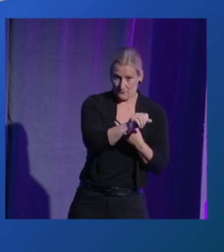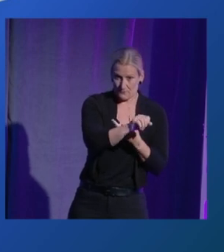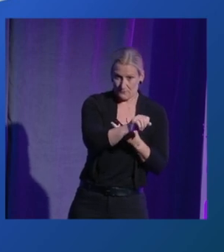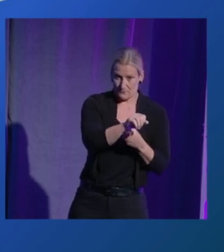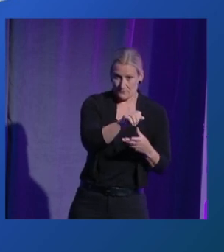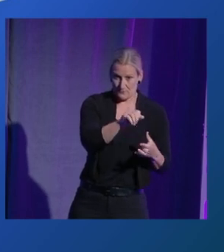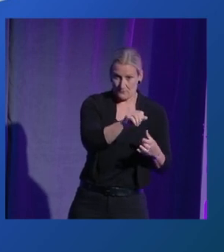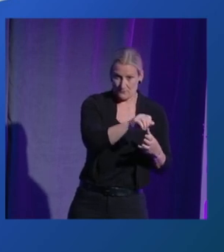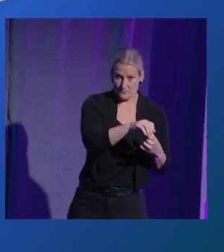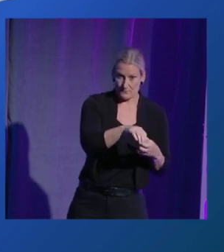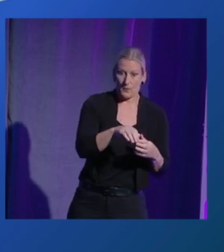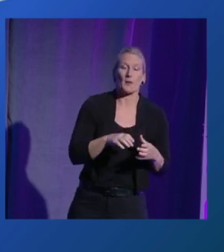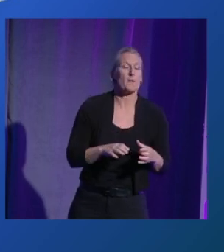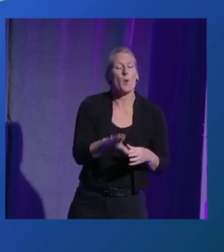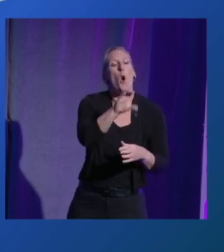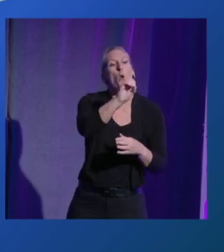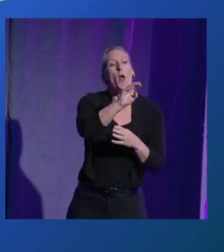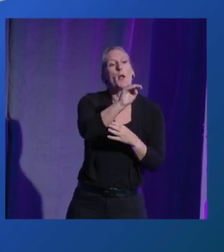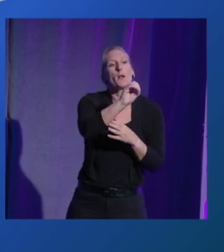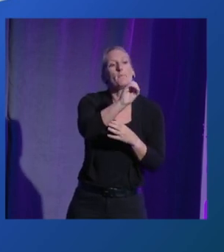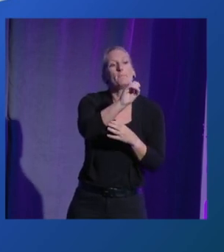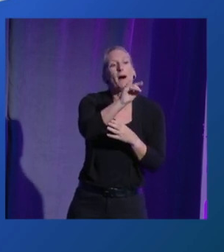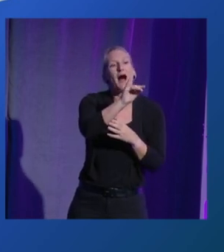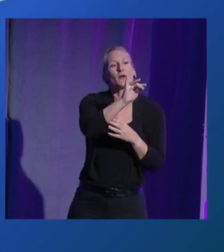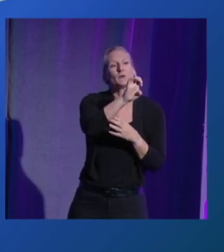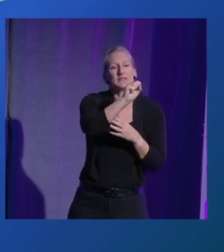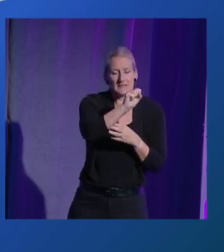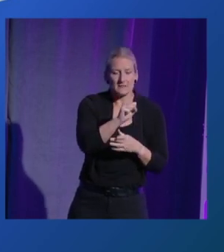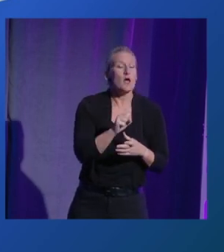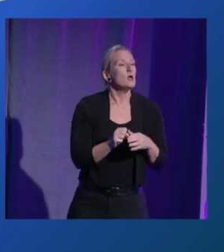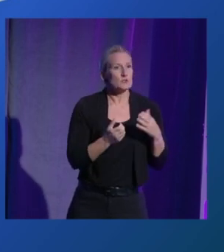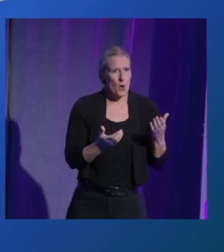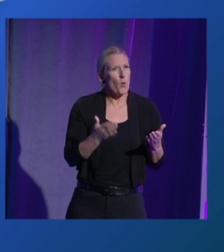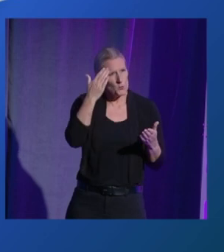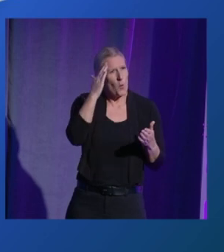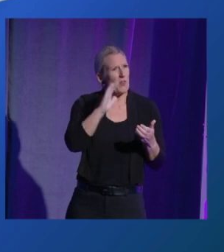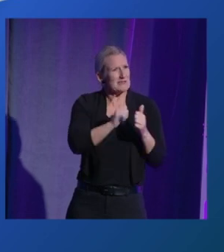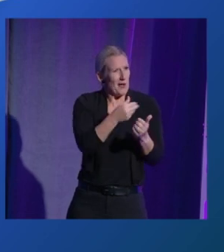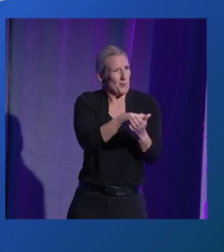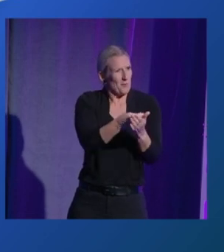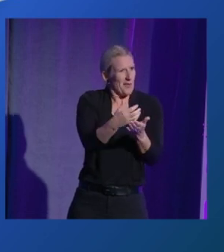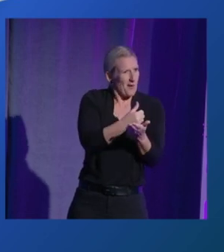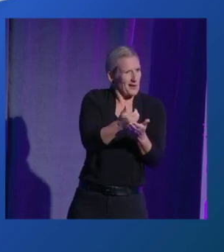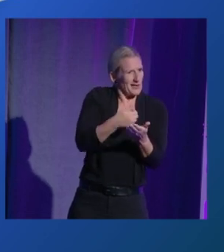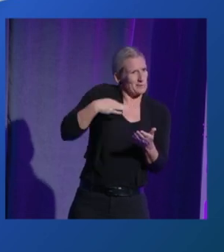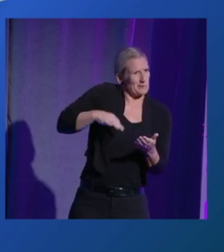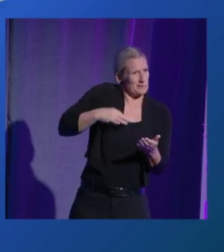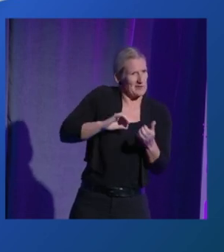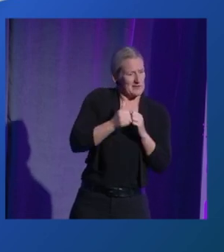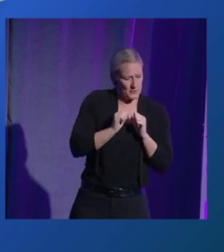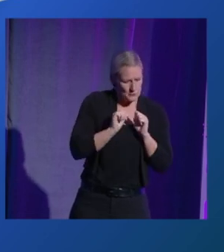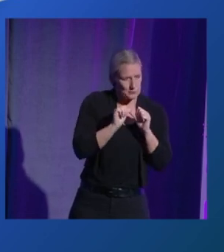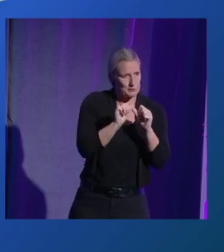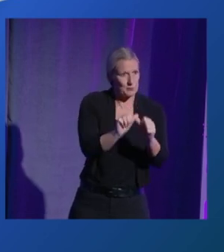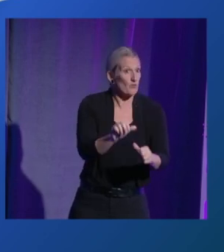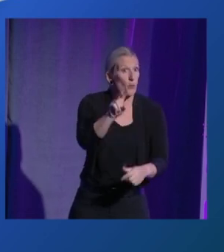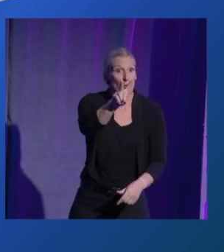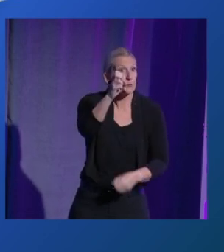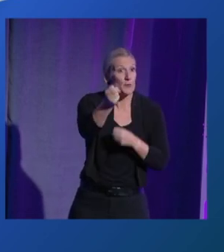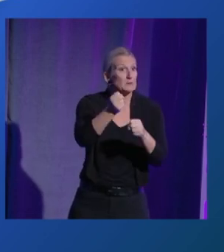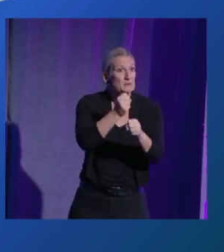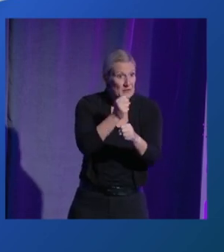a fundamental uh you know differentiator it's how you make money it's how you stay in uh in uh in business for uh for 200